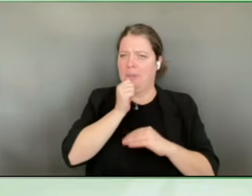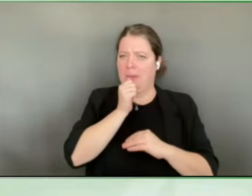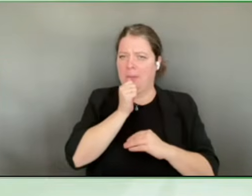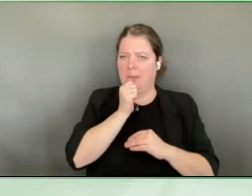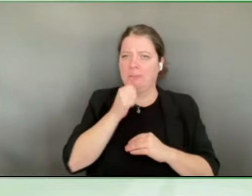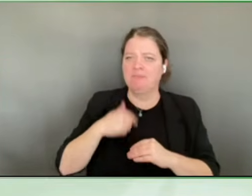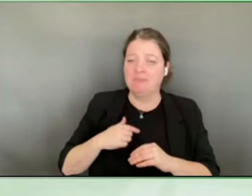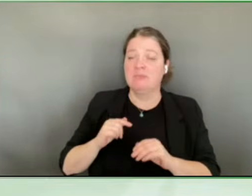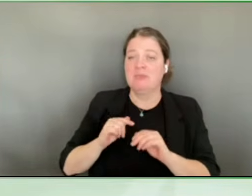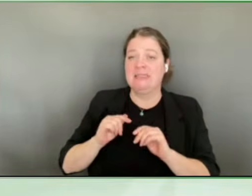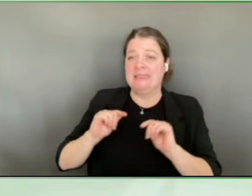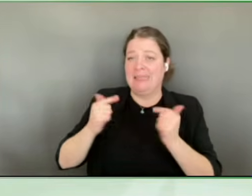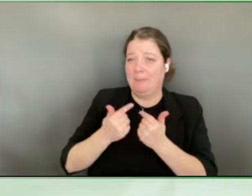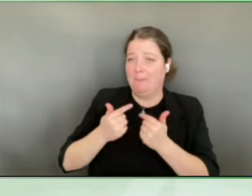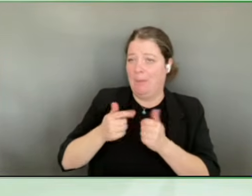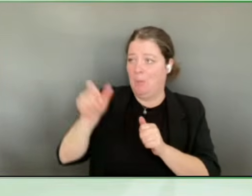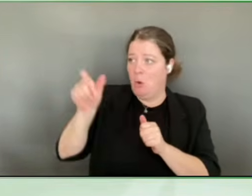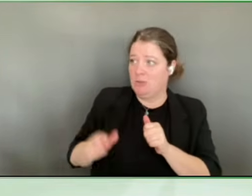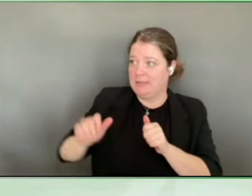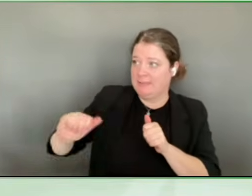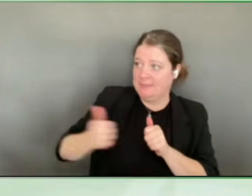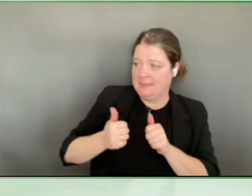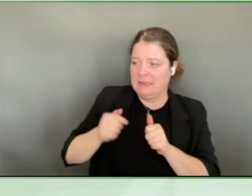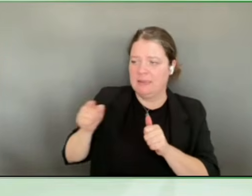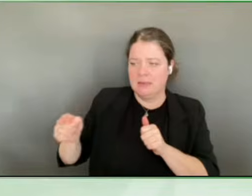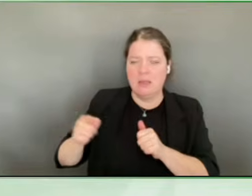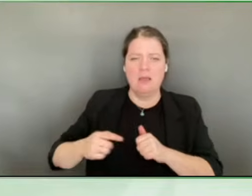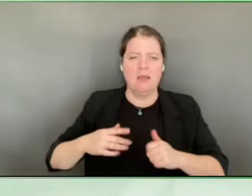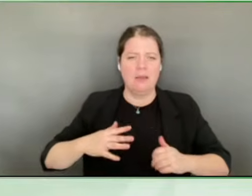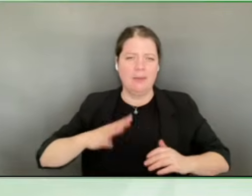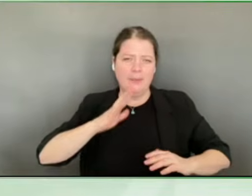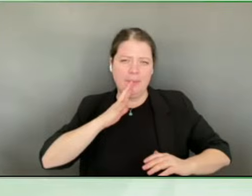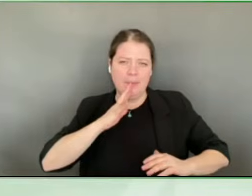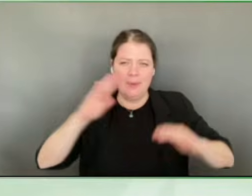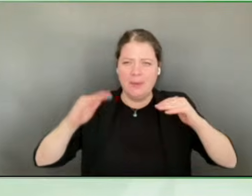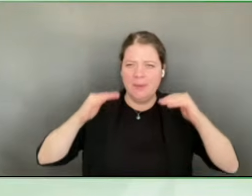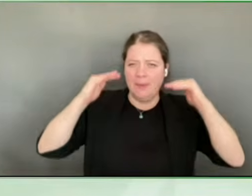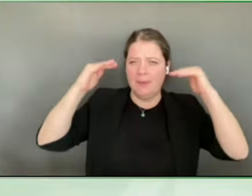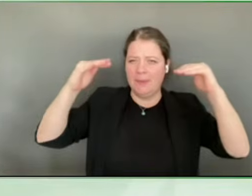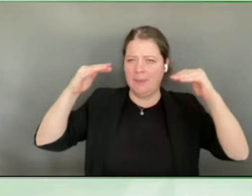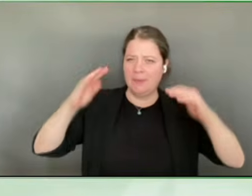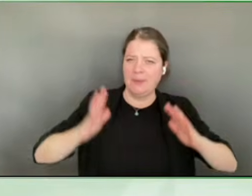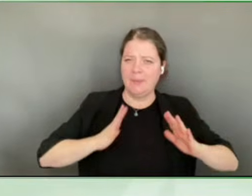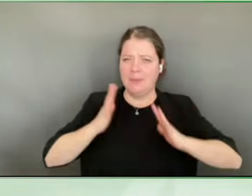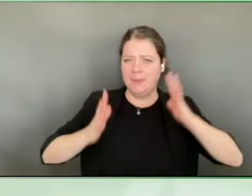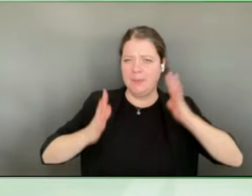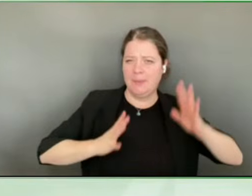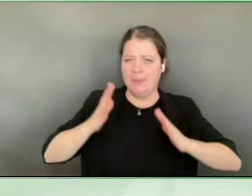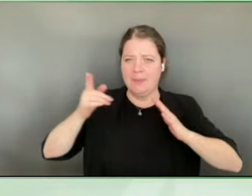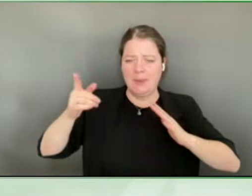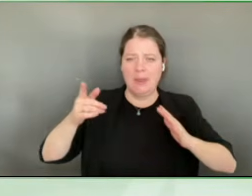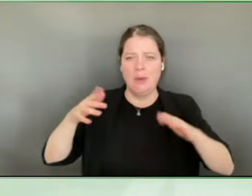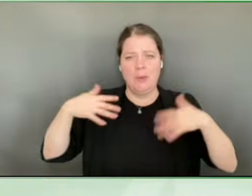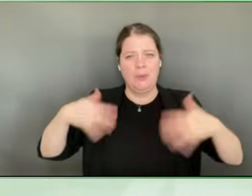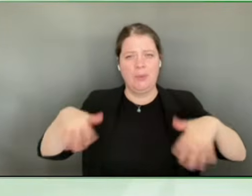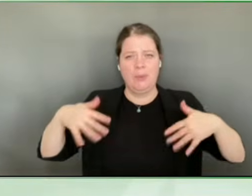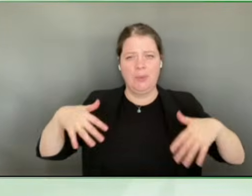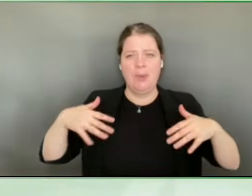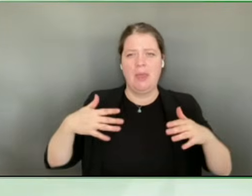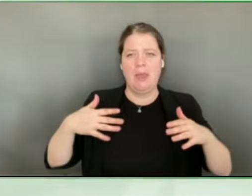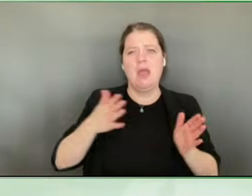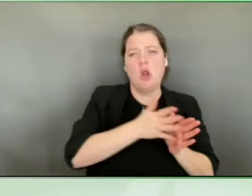use big language to try and show how good he was. And he talked of continuums. I had to go and look it up.